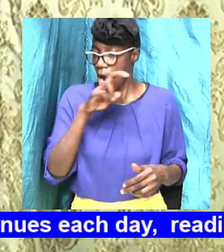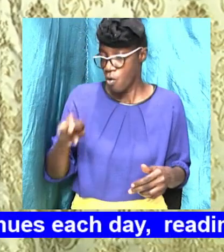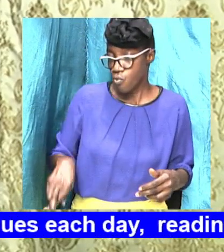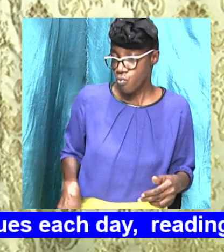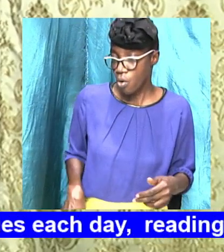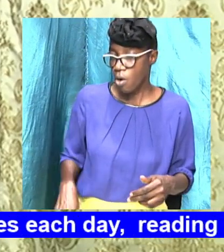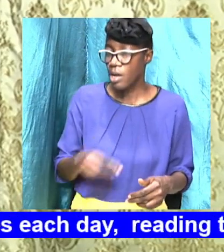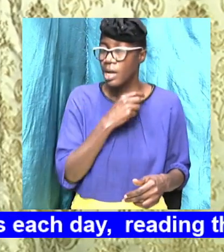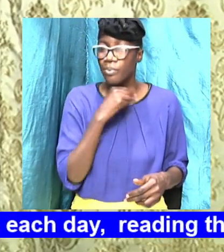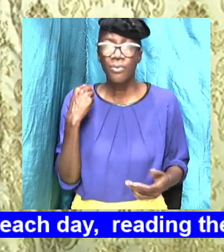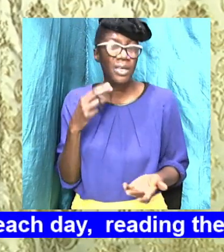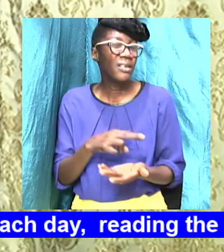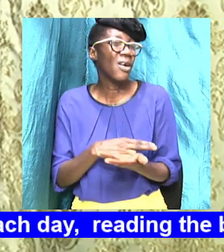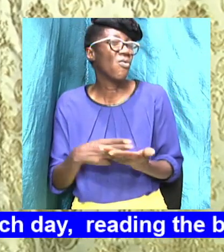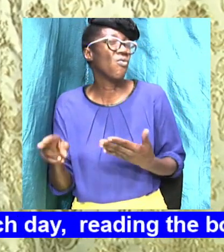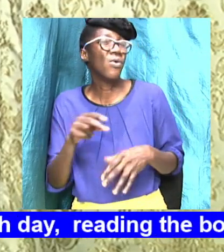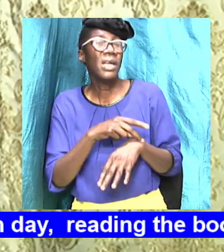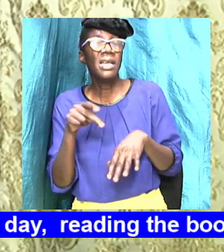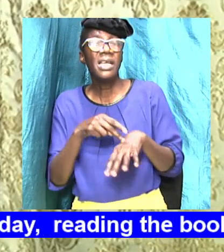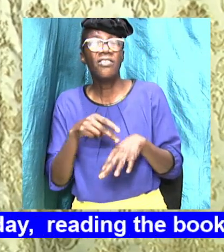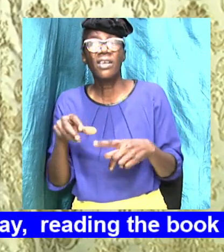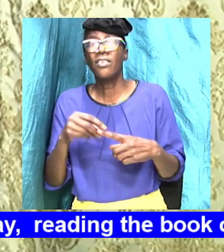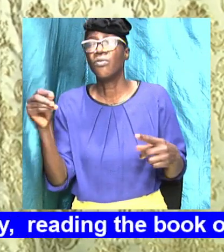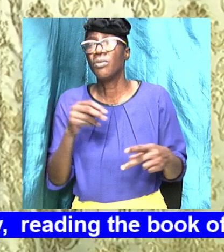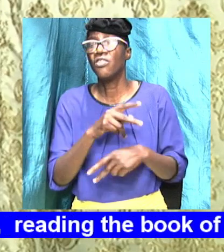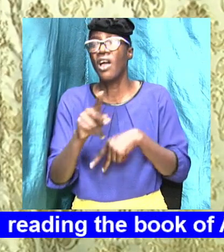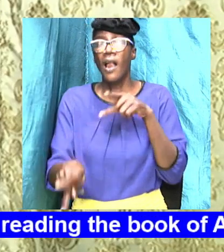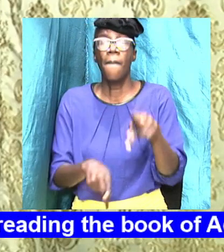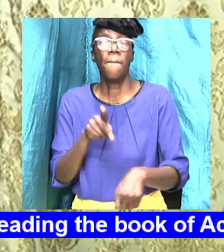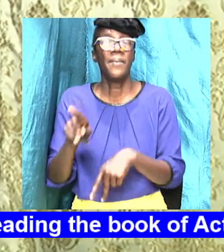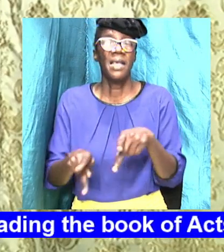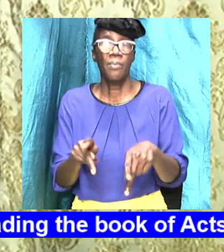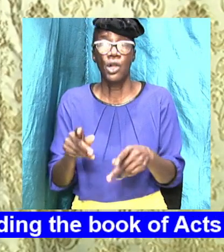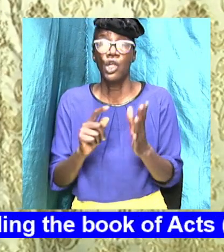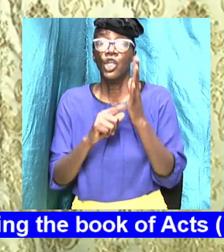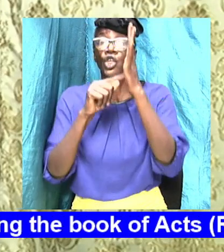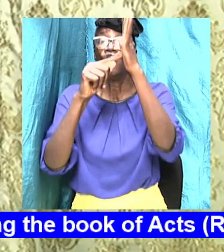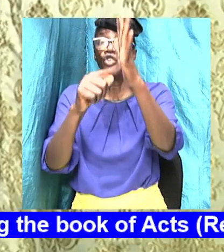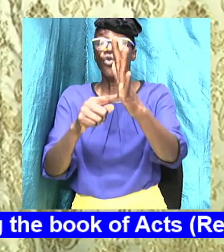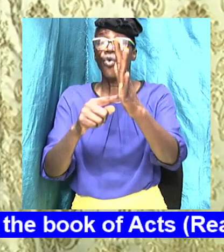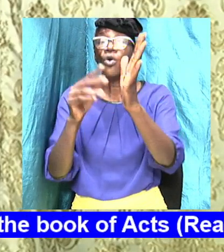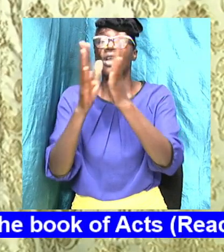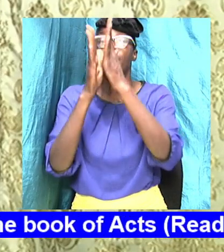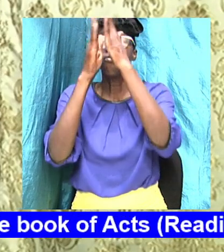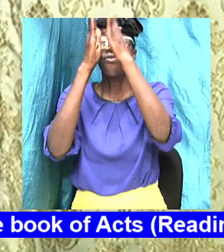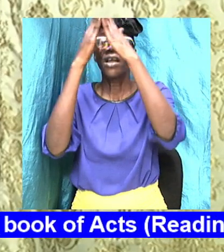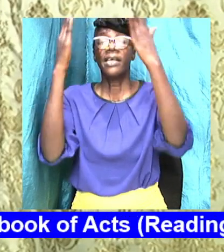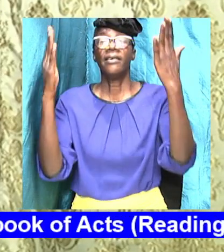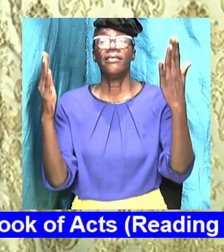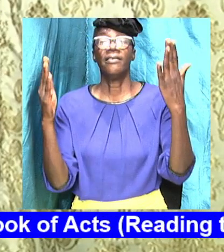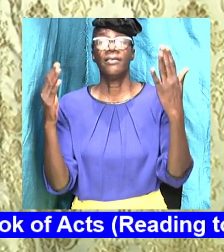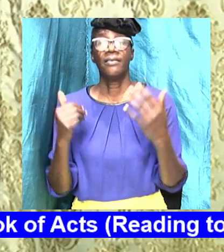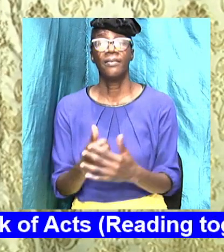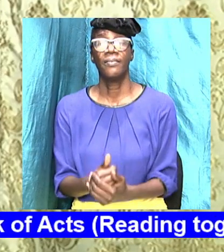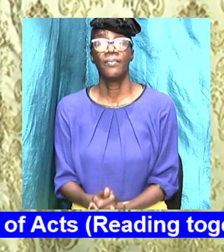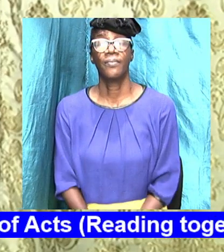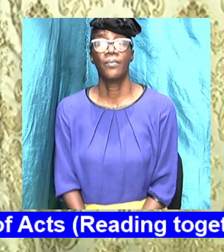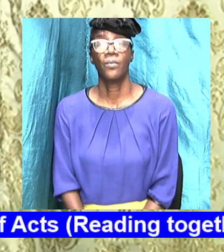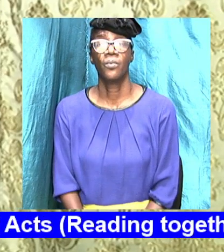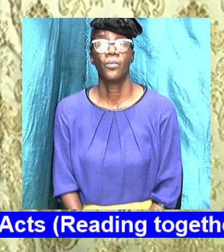holy nation. You are a peculiar people. And you should show forth the praise.